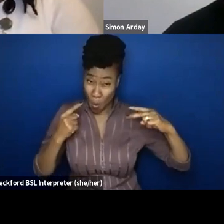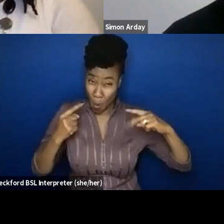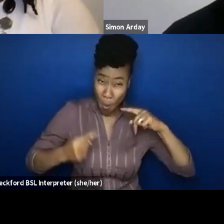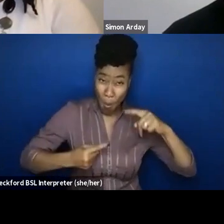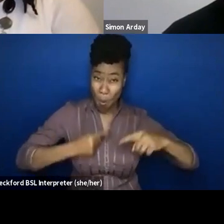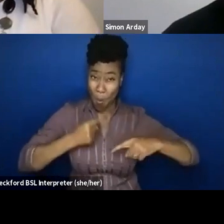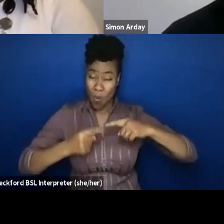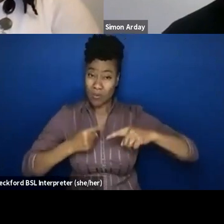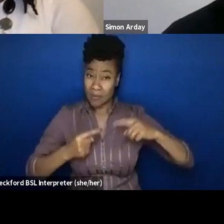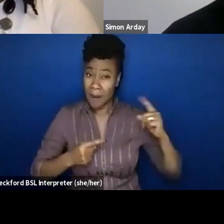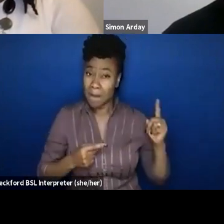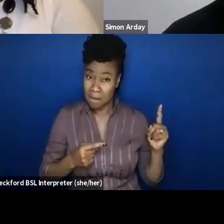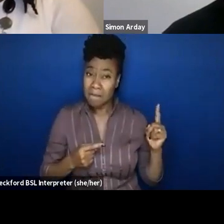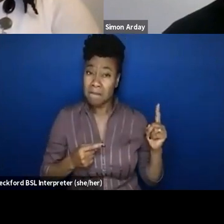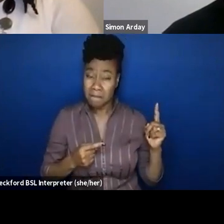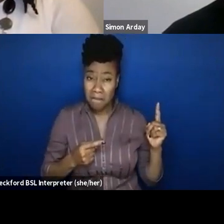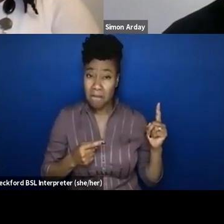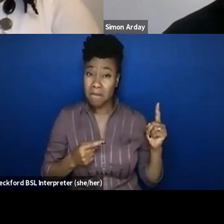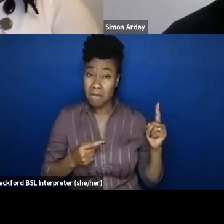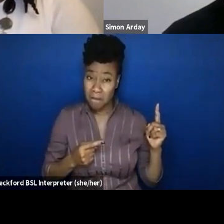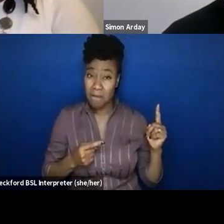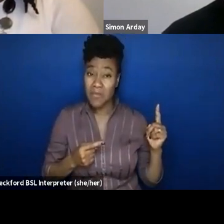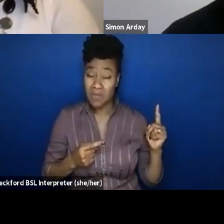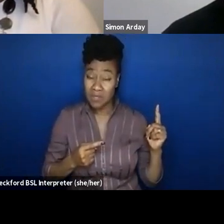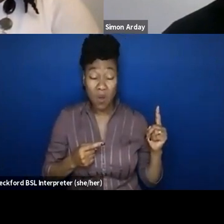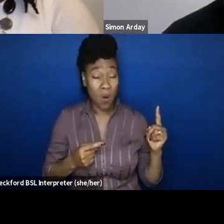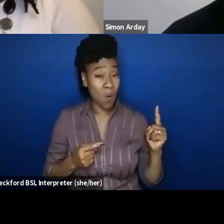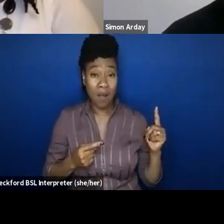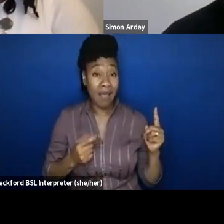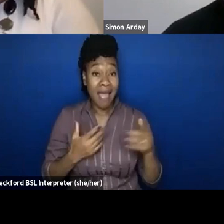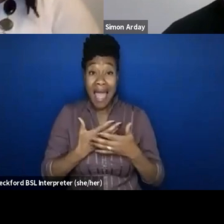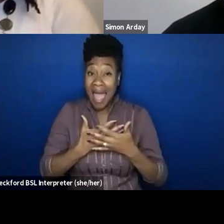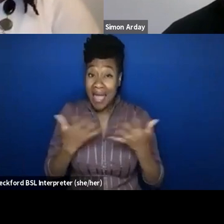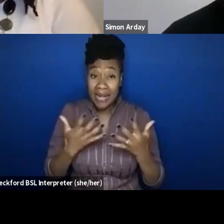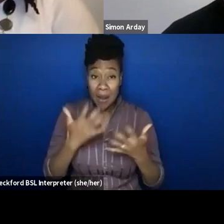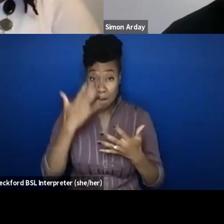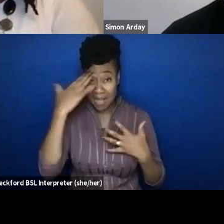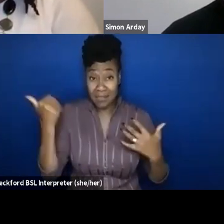if there is a lesson that I would say to any mental health professional